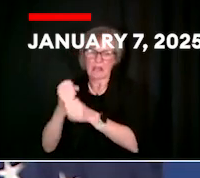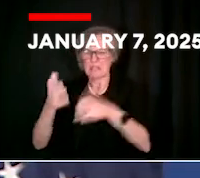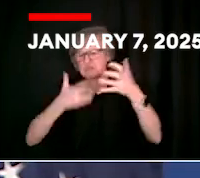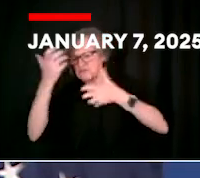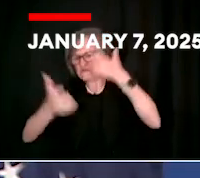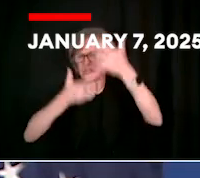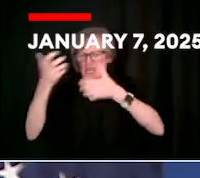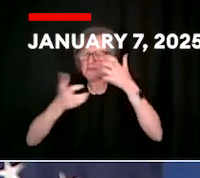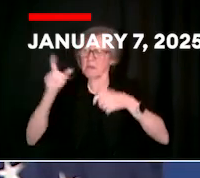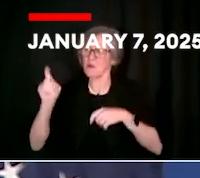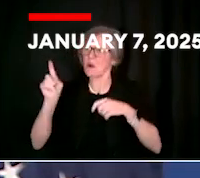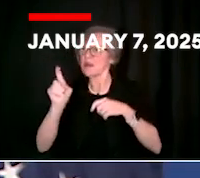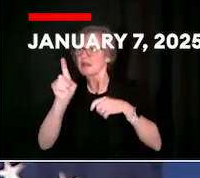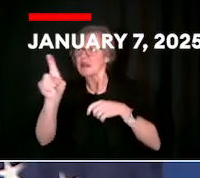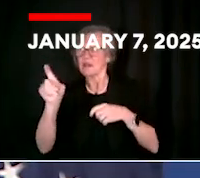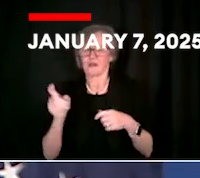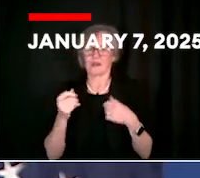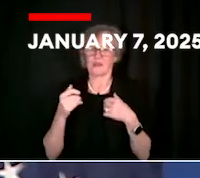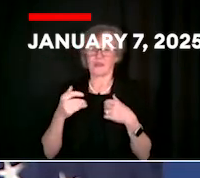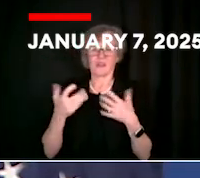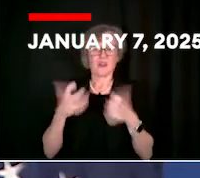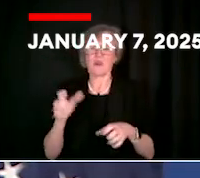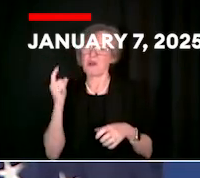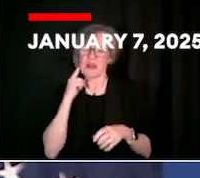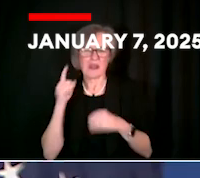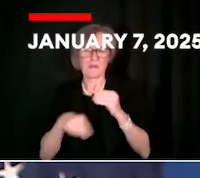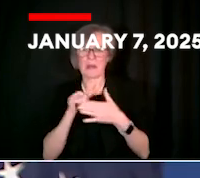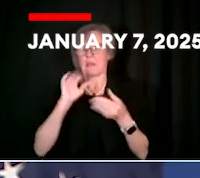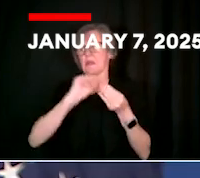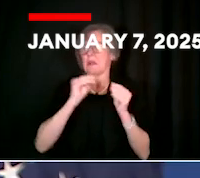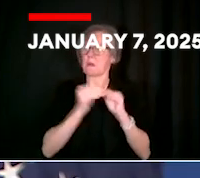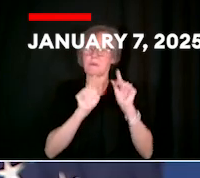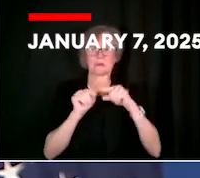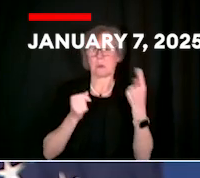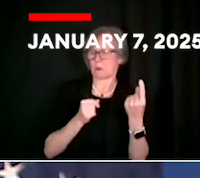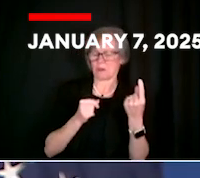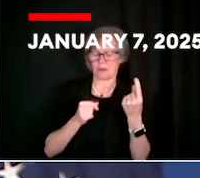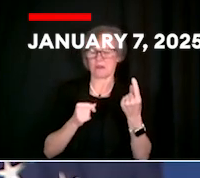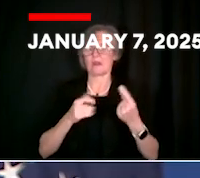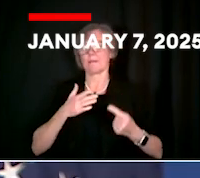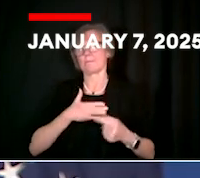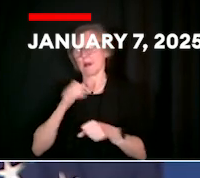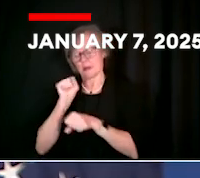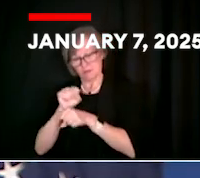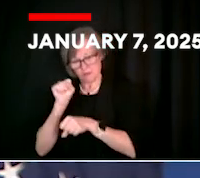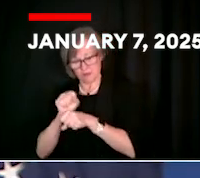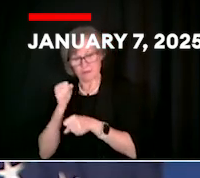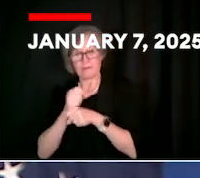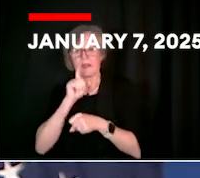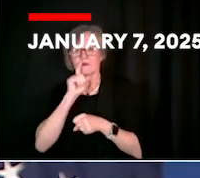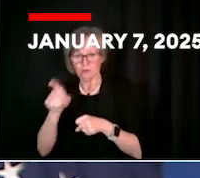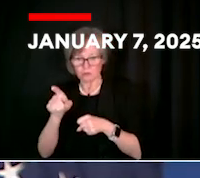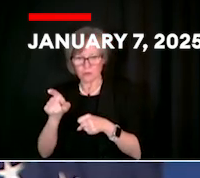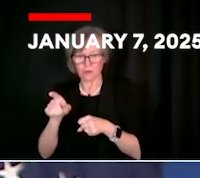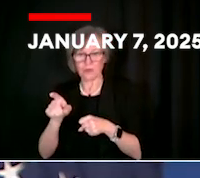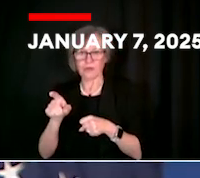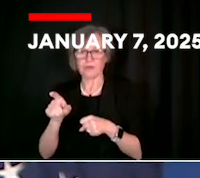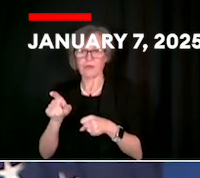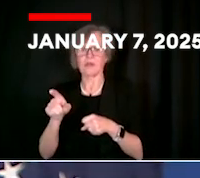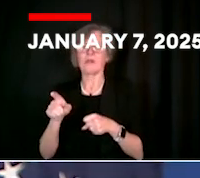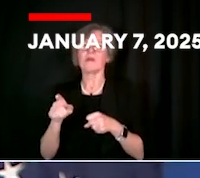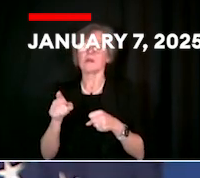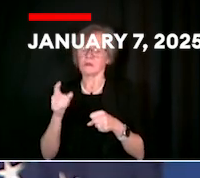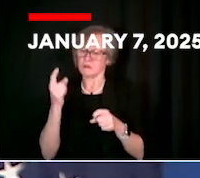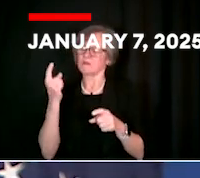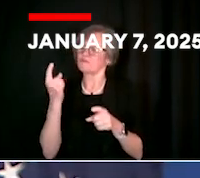the tracks, you know, you don't want to hear about the numbers only. So my job is to make sure I do the substantive things